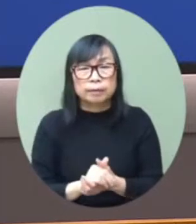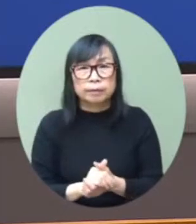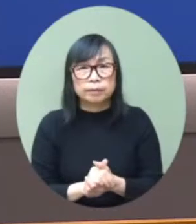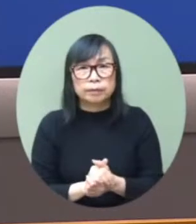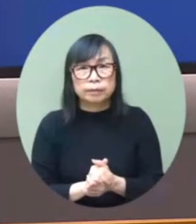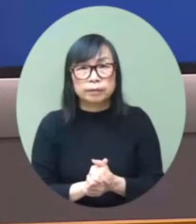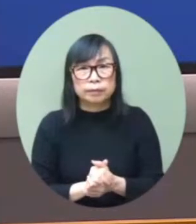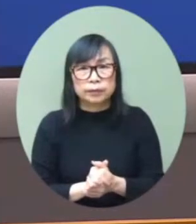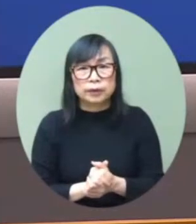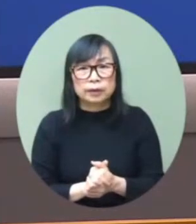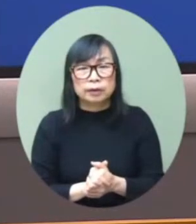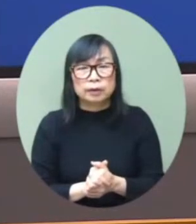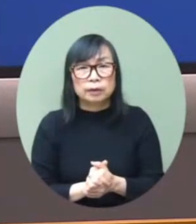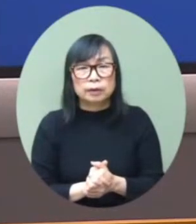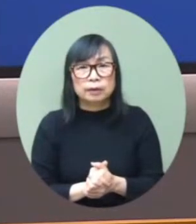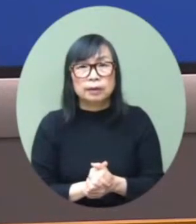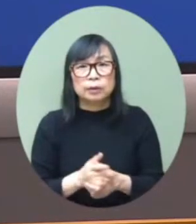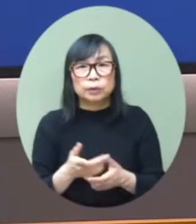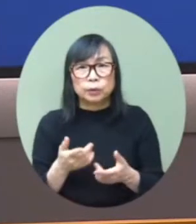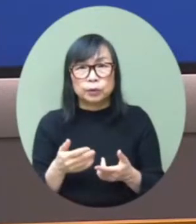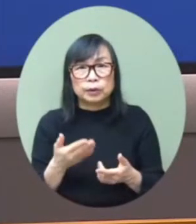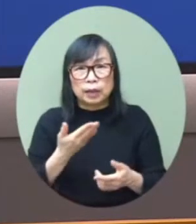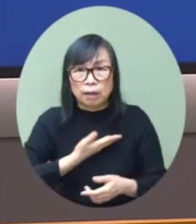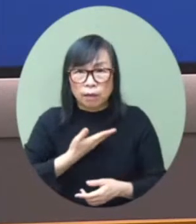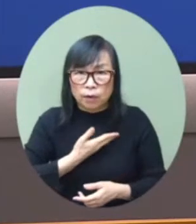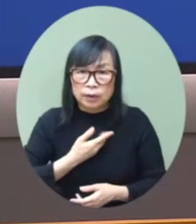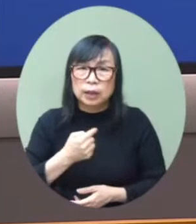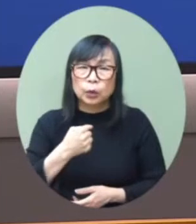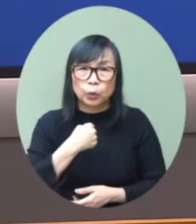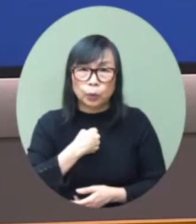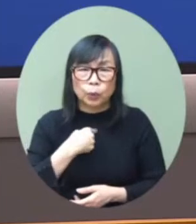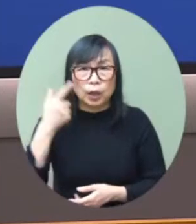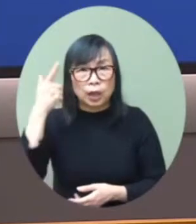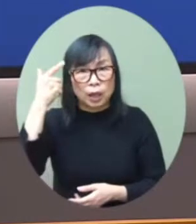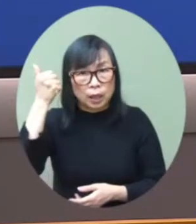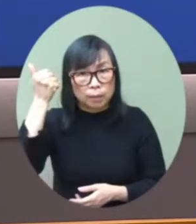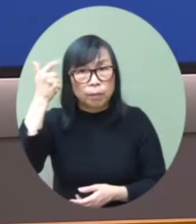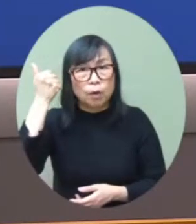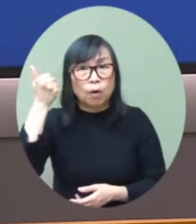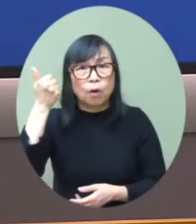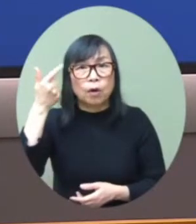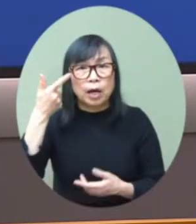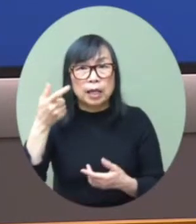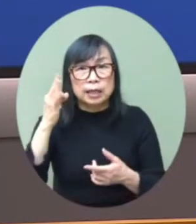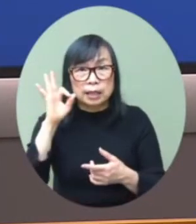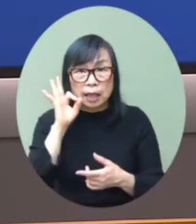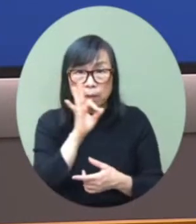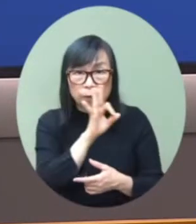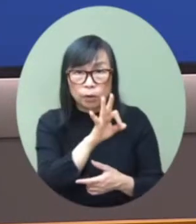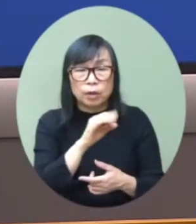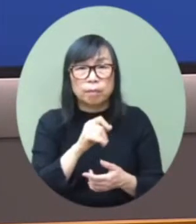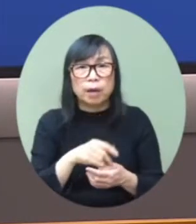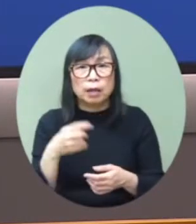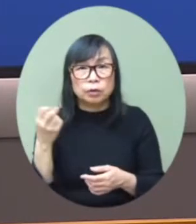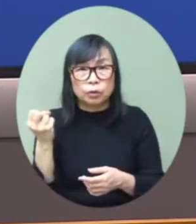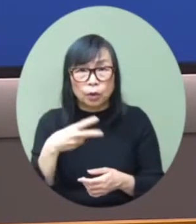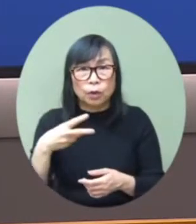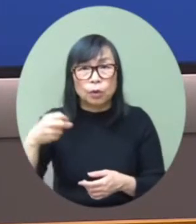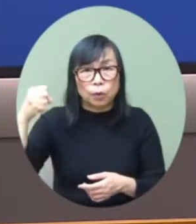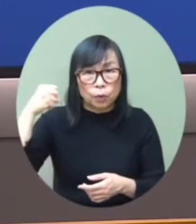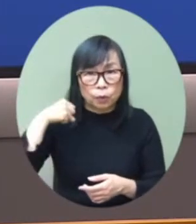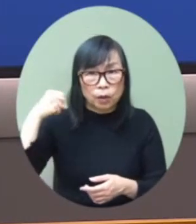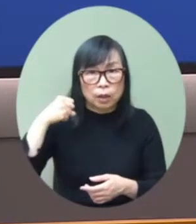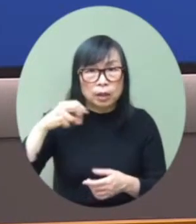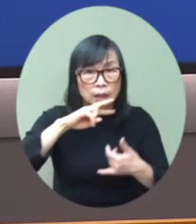from anti-epidemic fatigue and they would like to go out. We fully understand that. We appeal to you all to